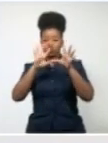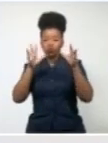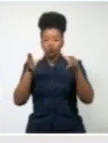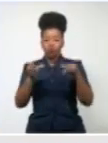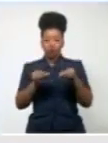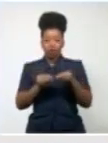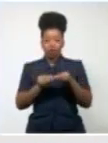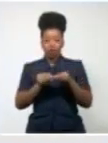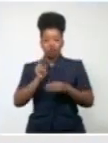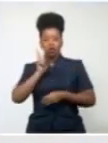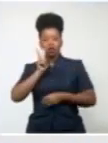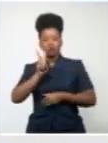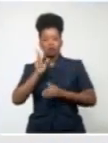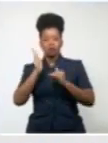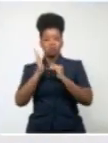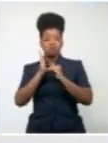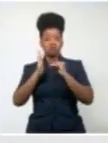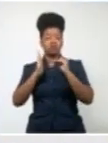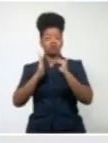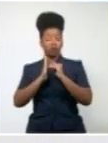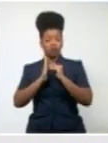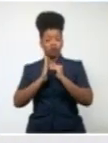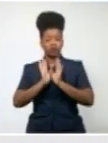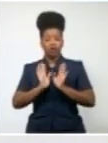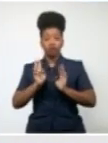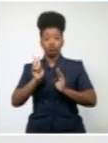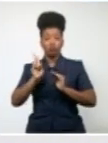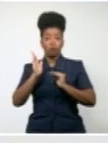for a cumulative of